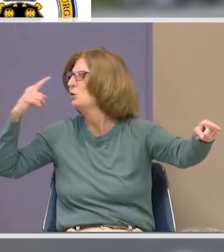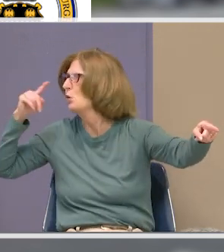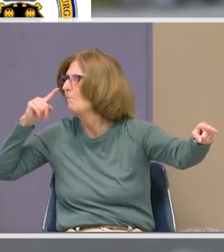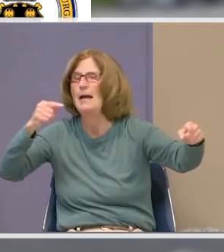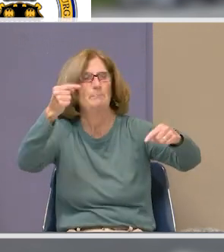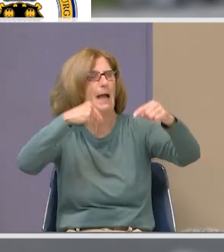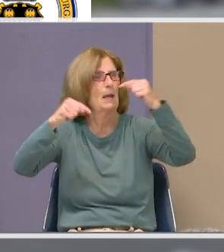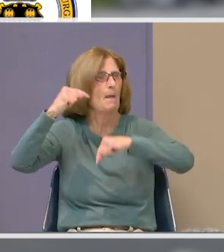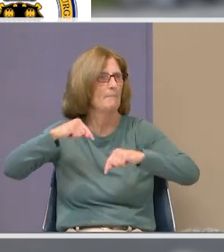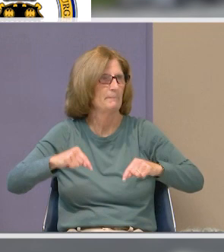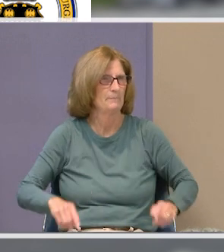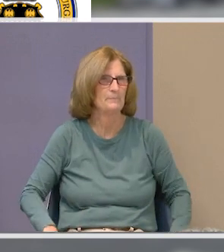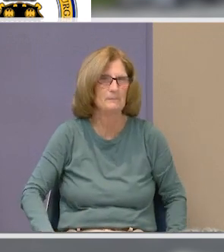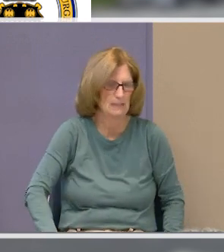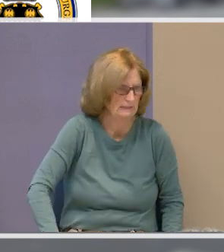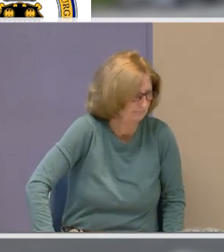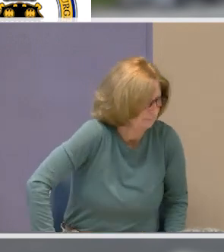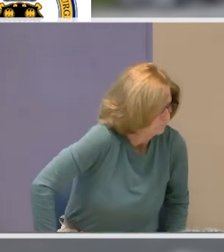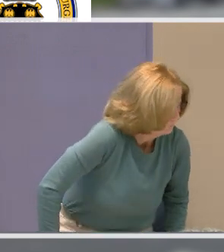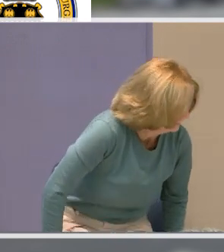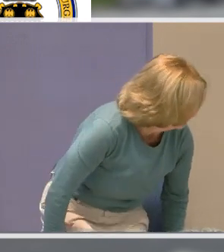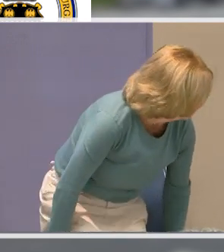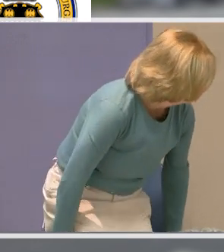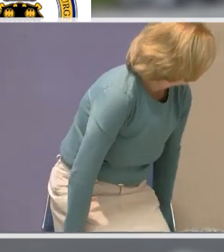yes. Thank you.